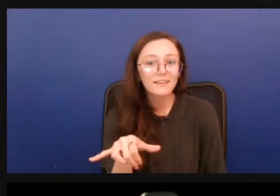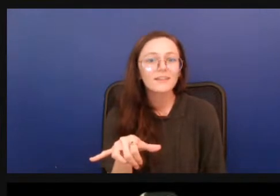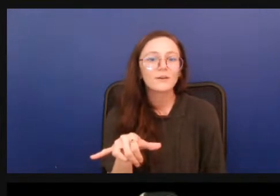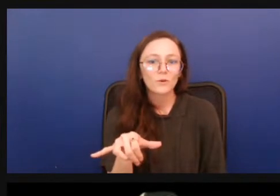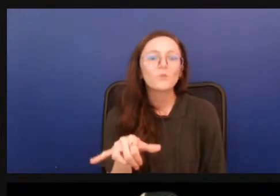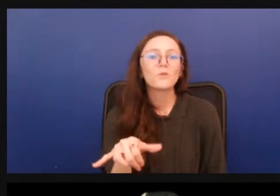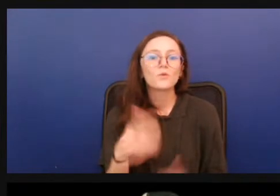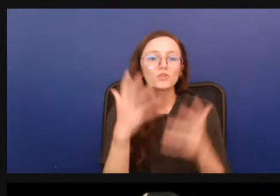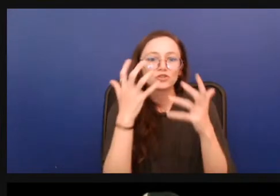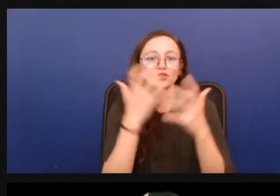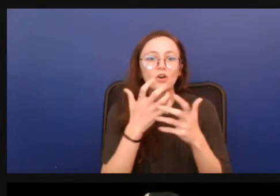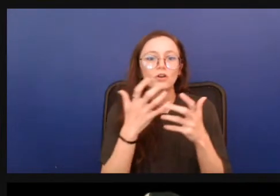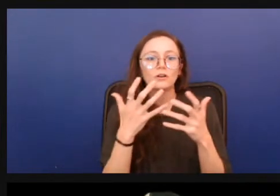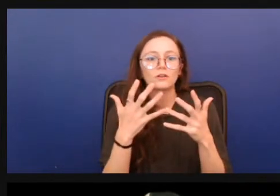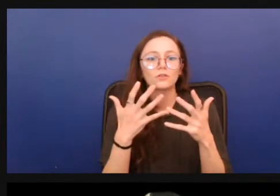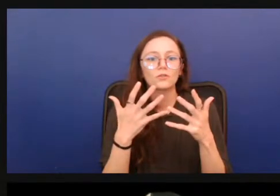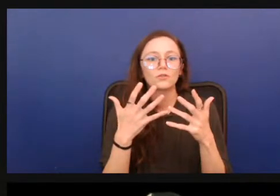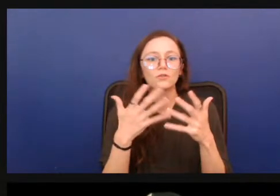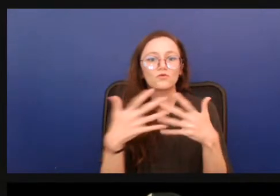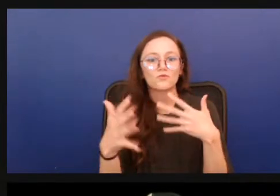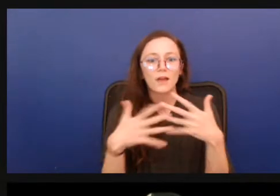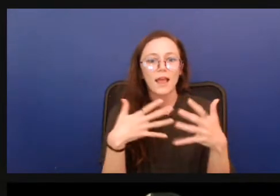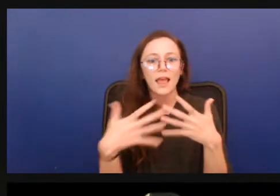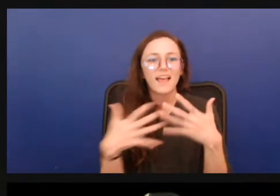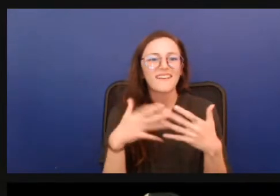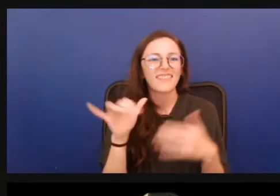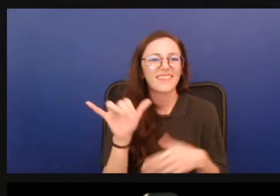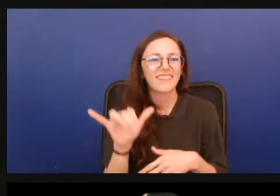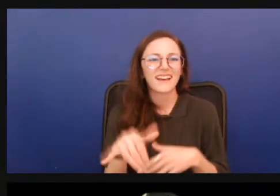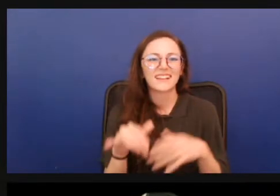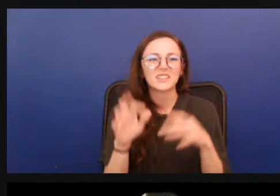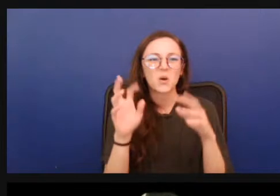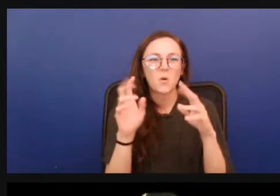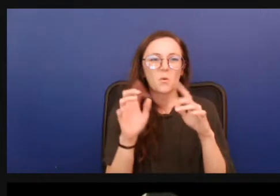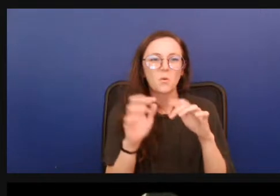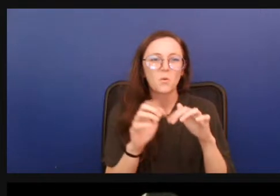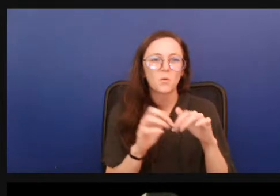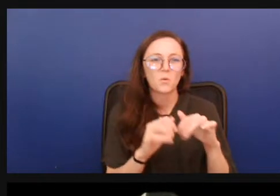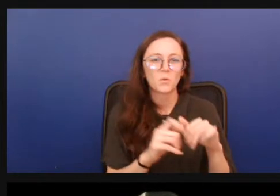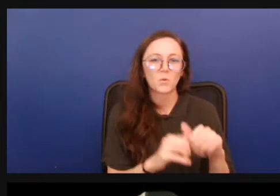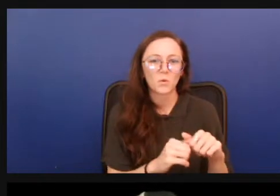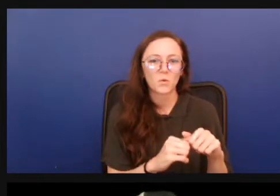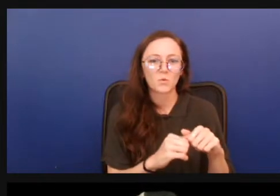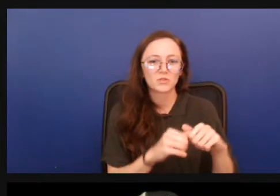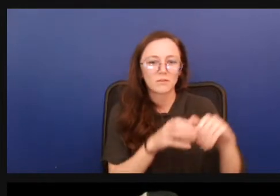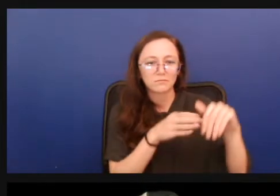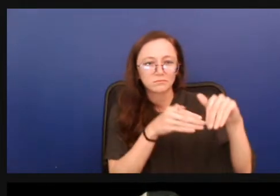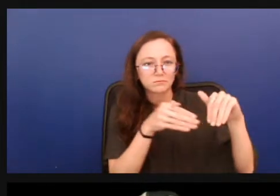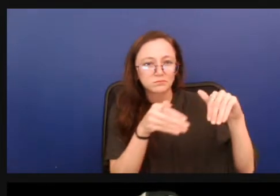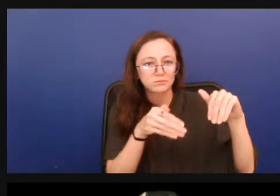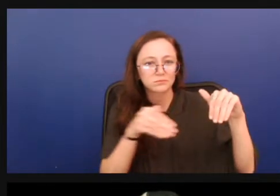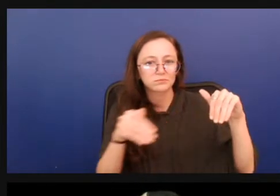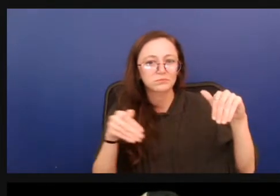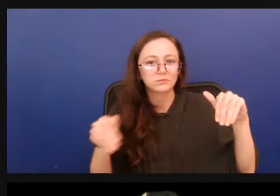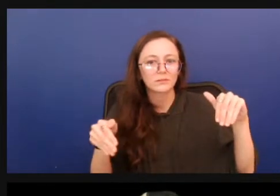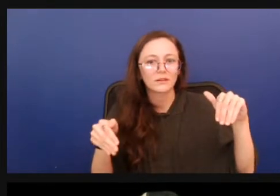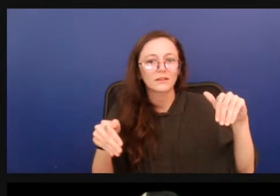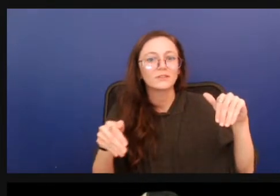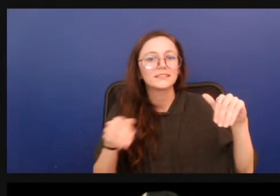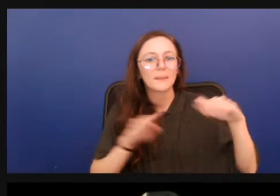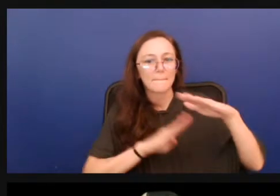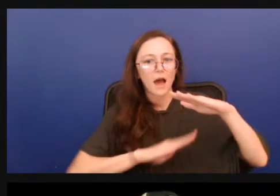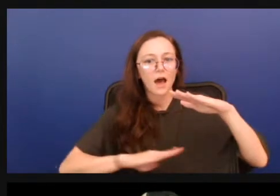gray things are little erosional gullies, like little valleys carved in the side of the seamount. And you see the bottom of them over